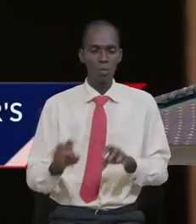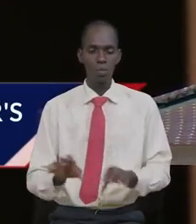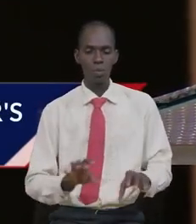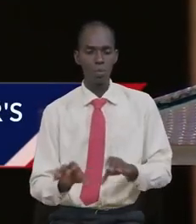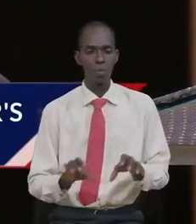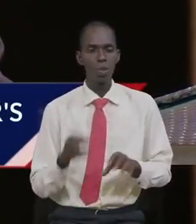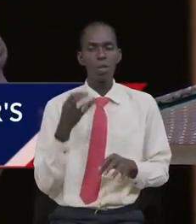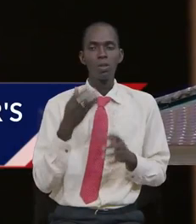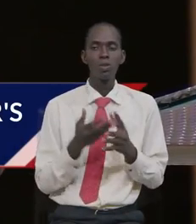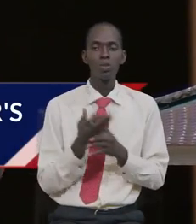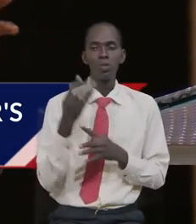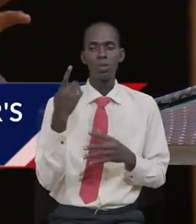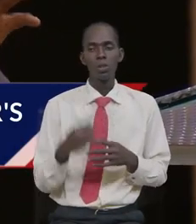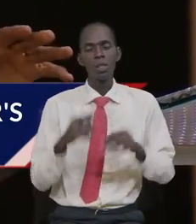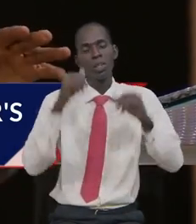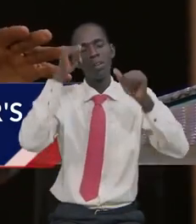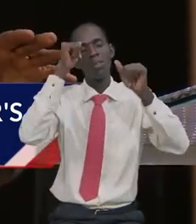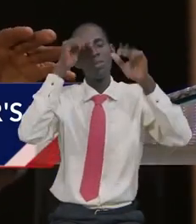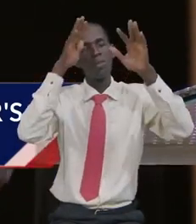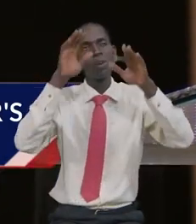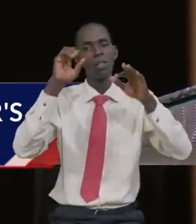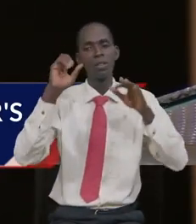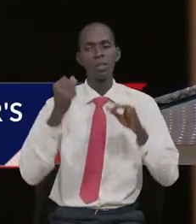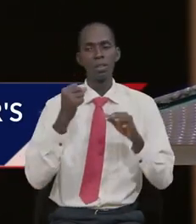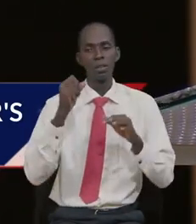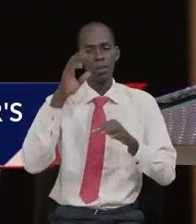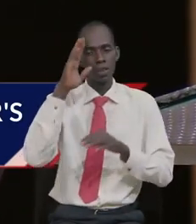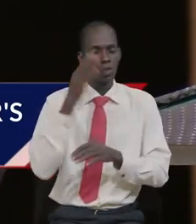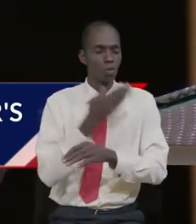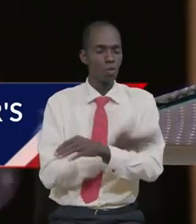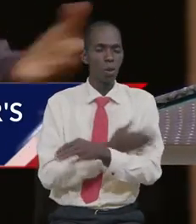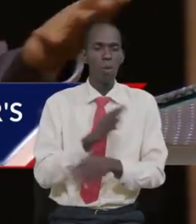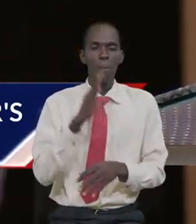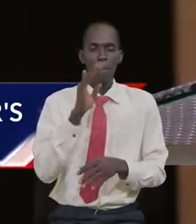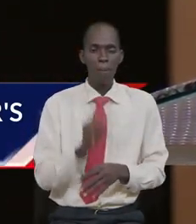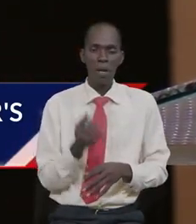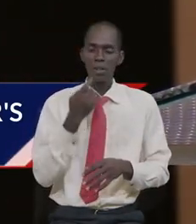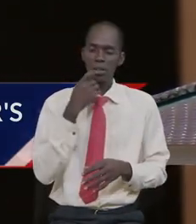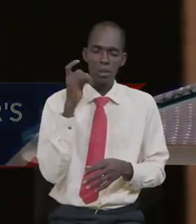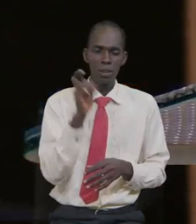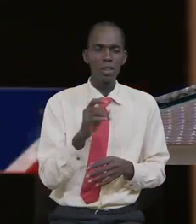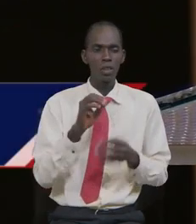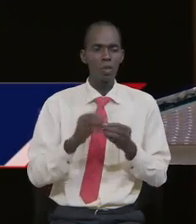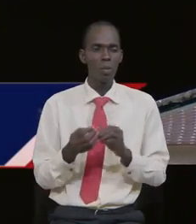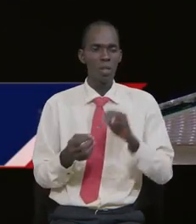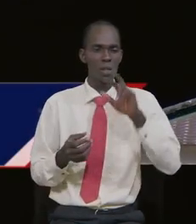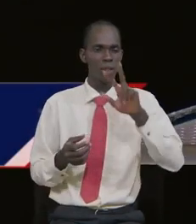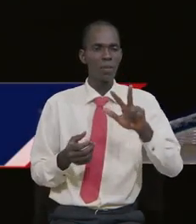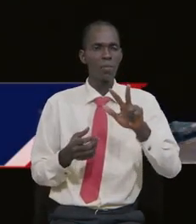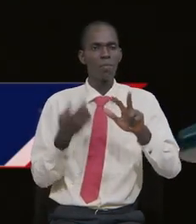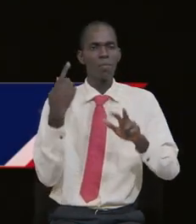through the Father's Son by decree. Number three, we're looking at